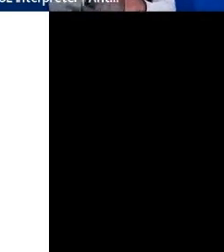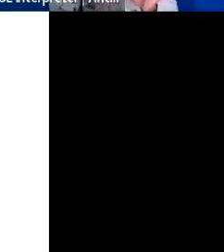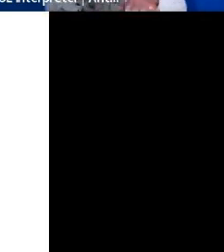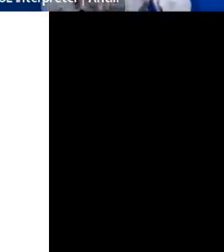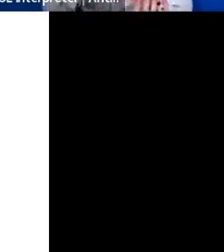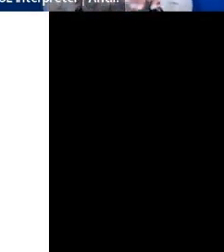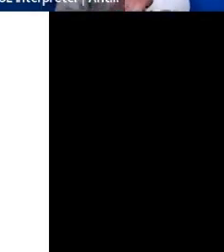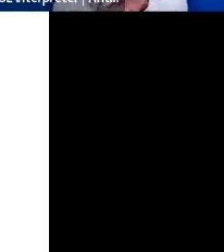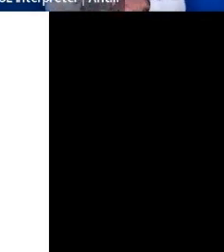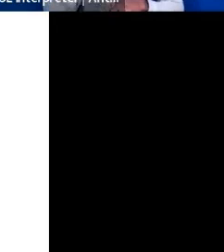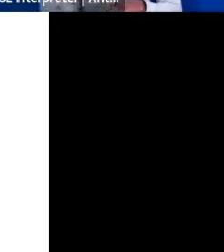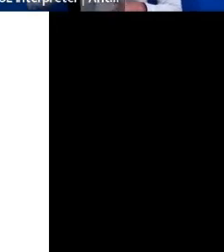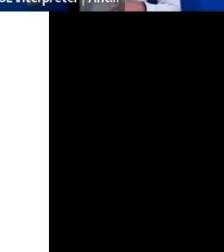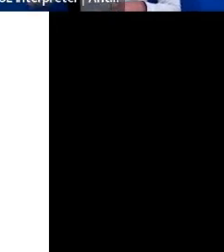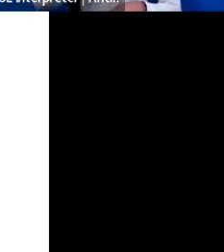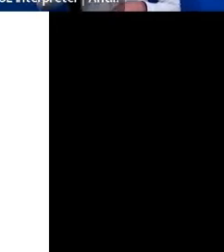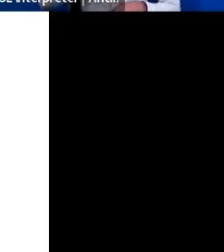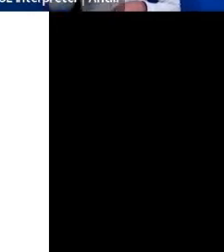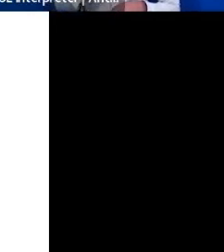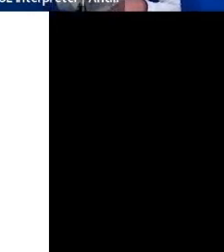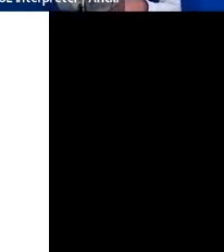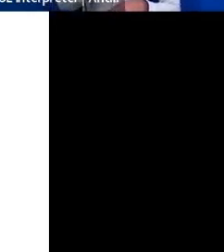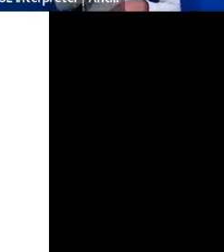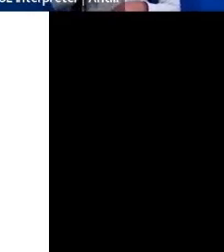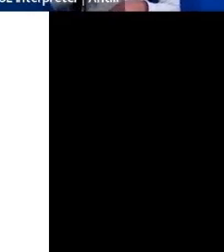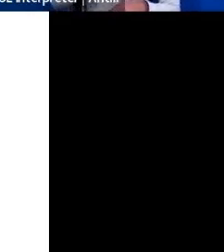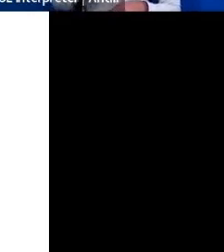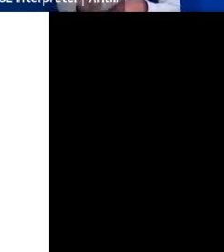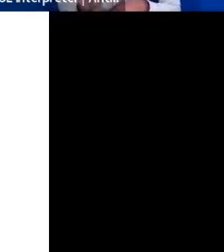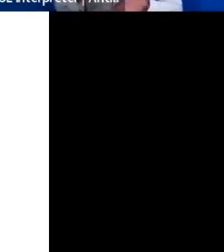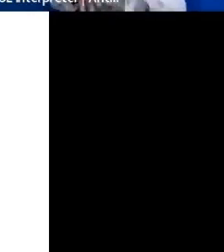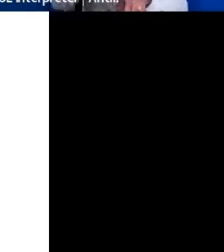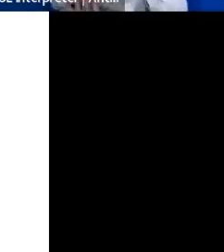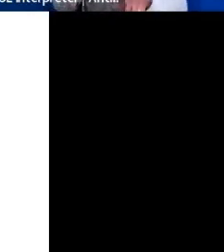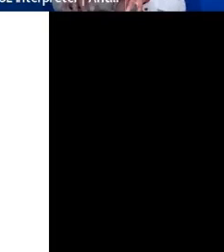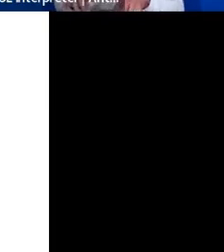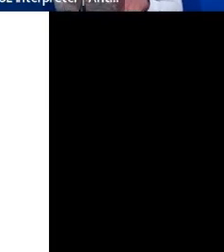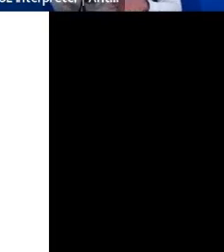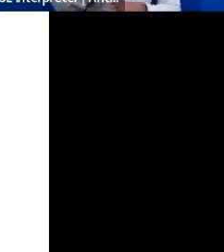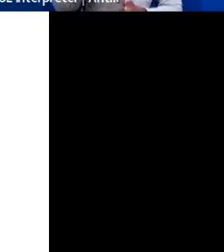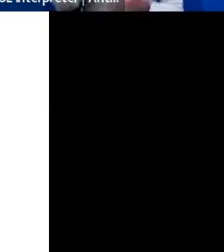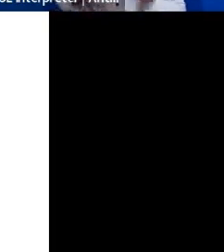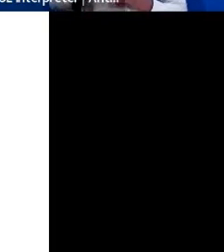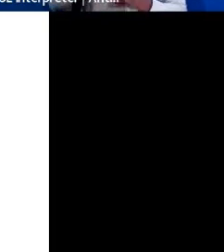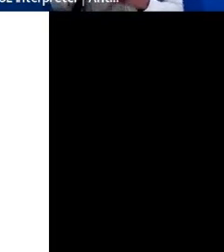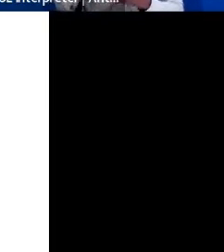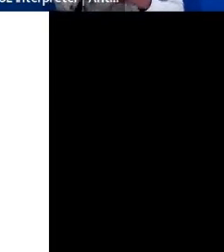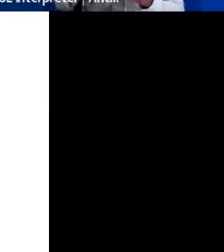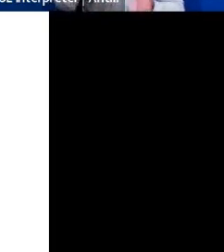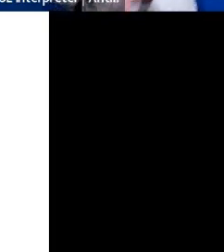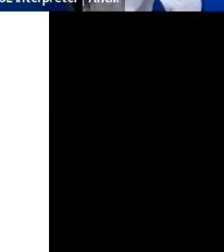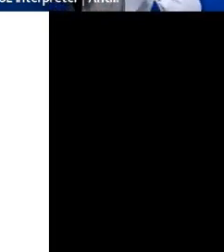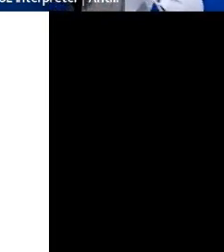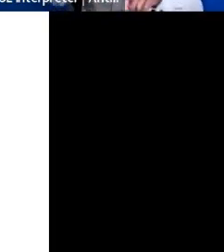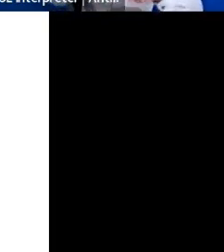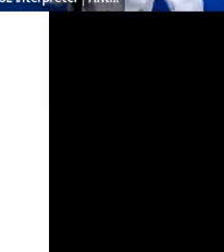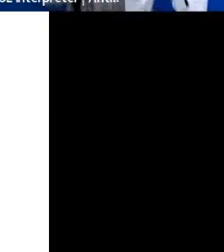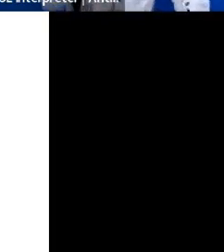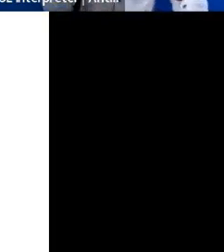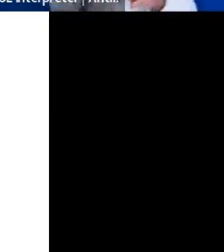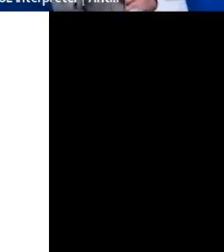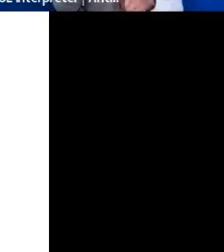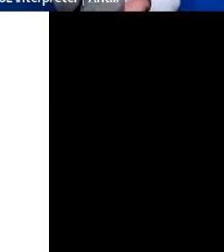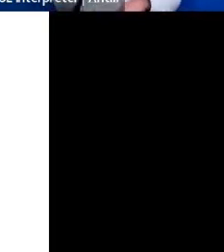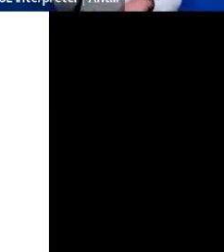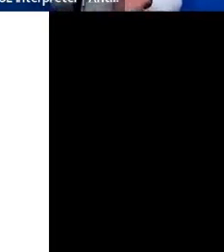us individually, we may raise it to the rest of the group if it's relevant to the larger group. And I just